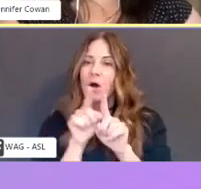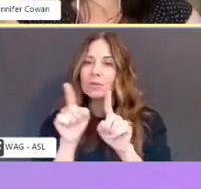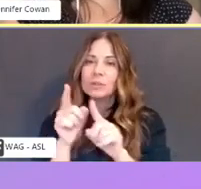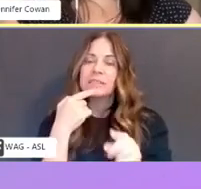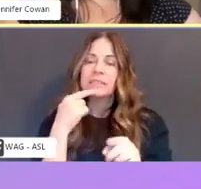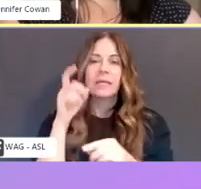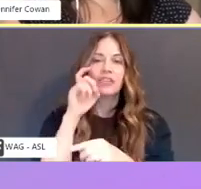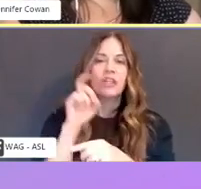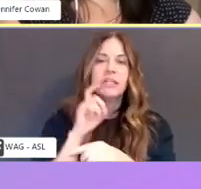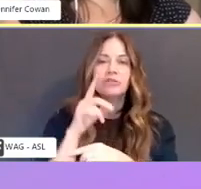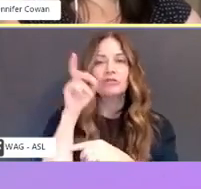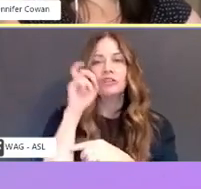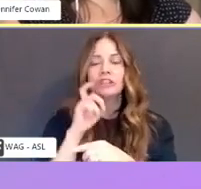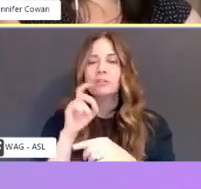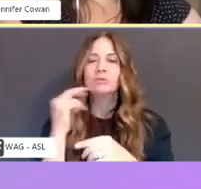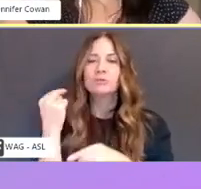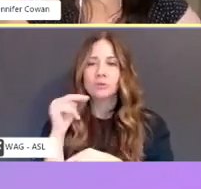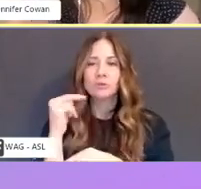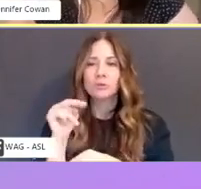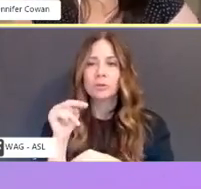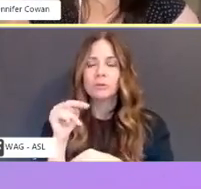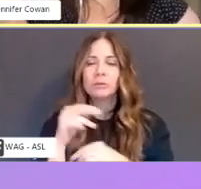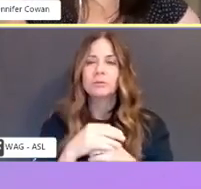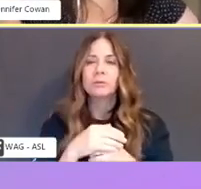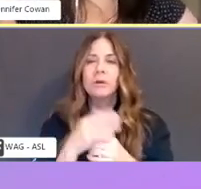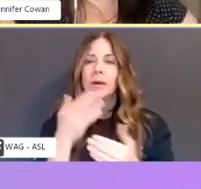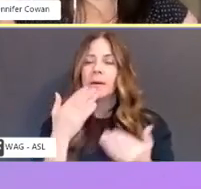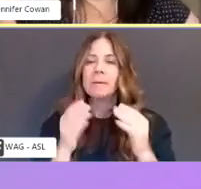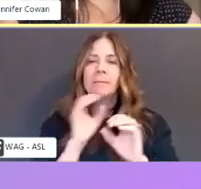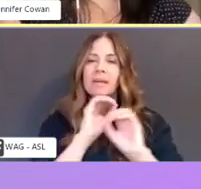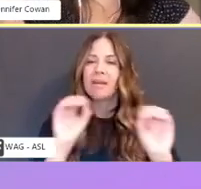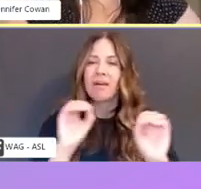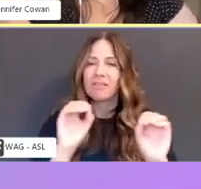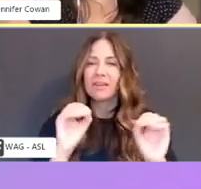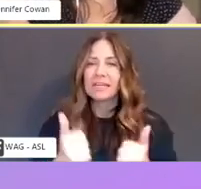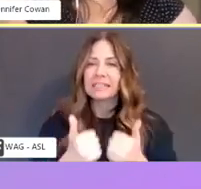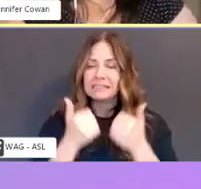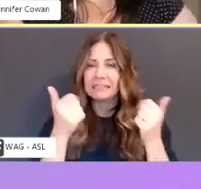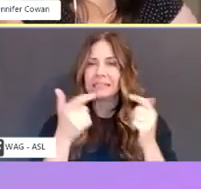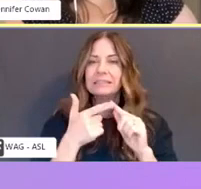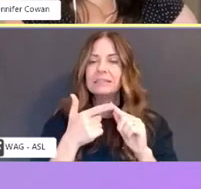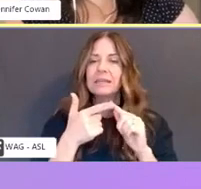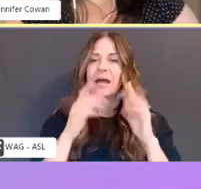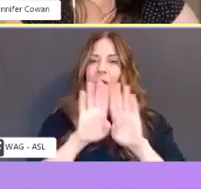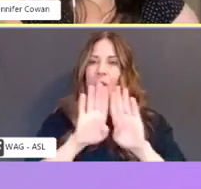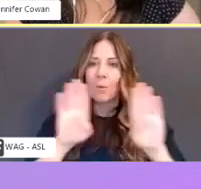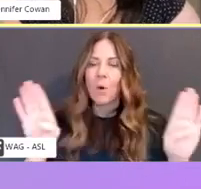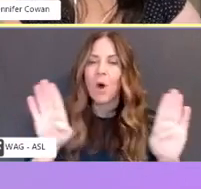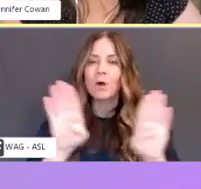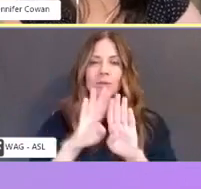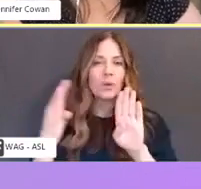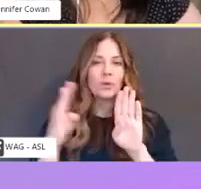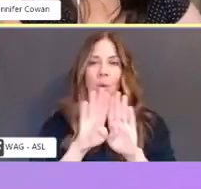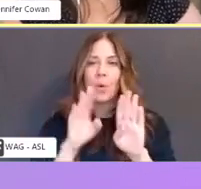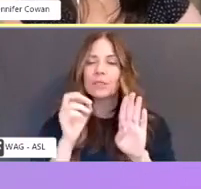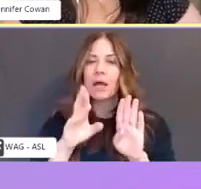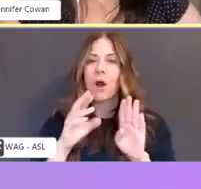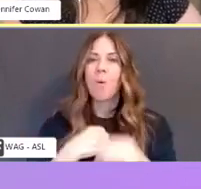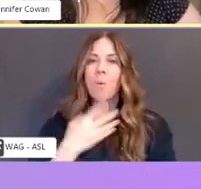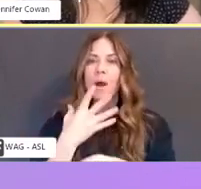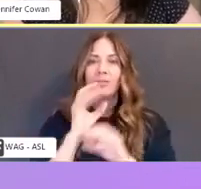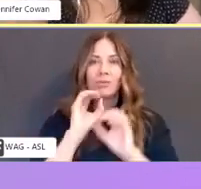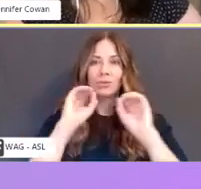gender or gender neutral? So let's say none of that existed and the walls and the doors are white, and